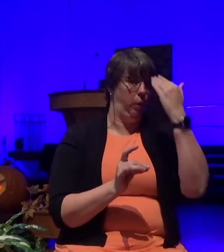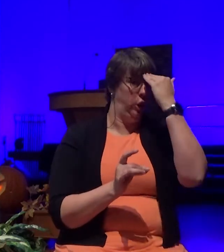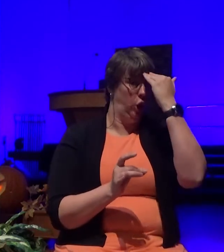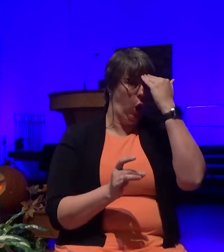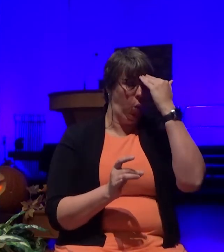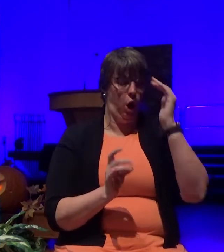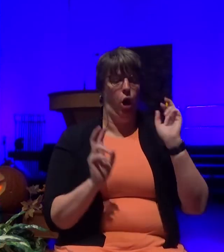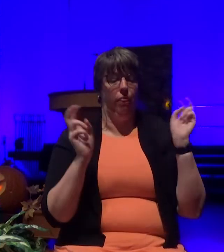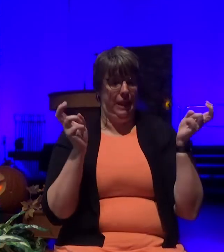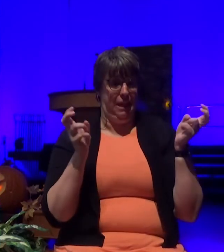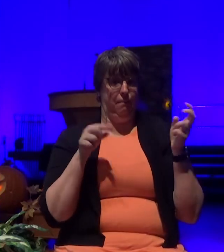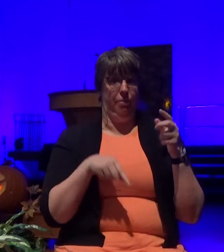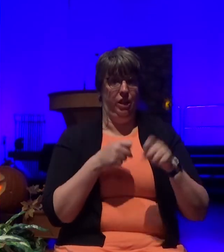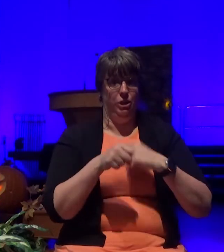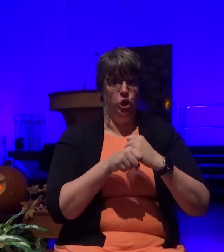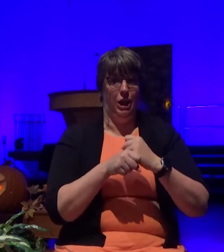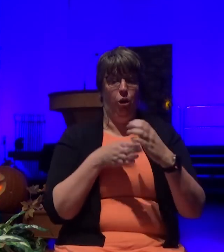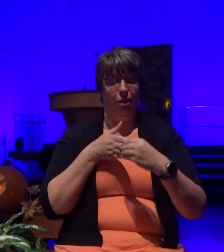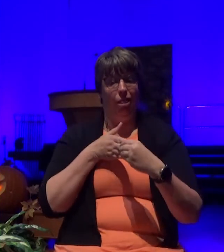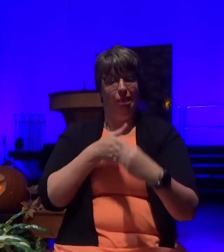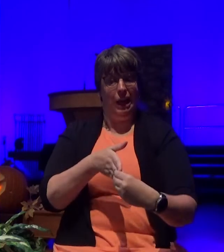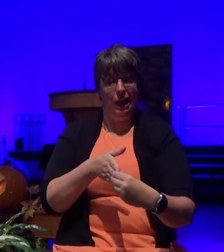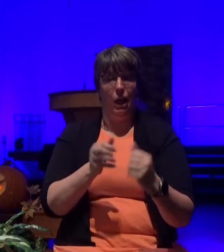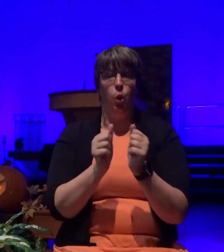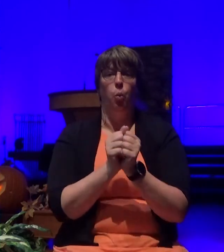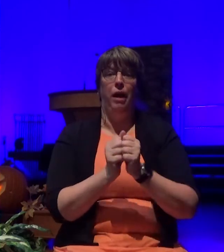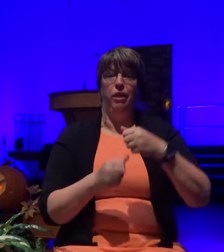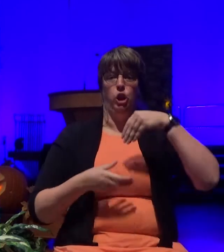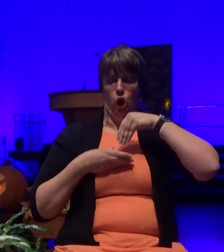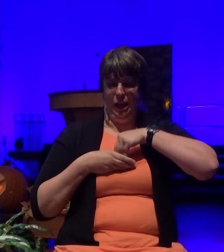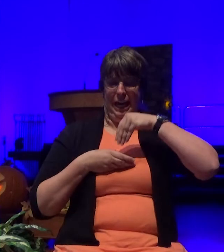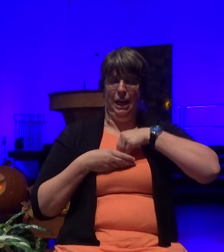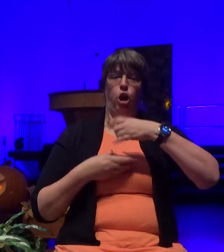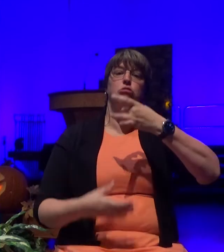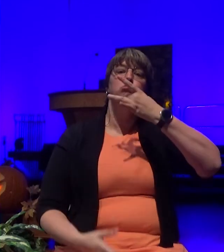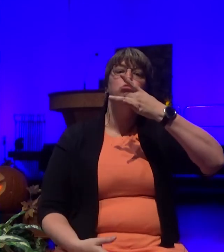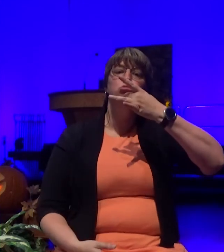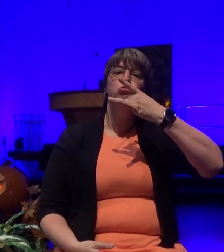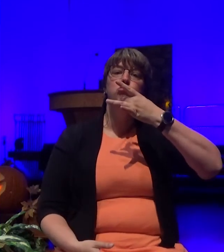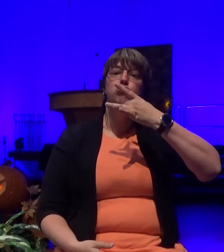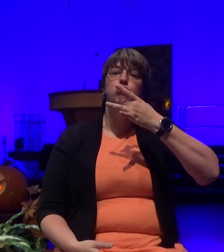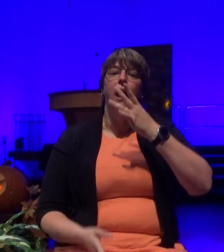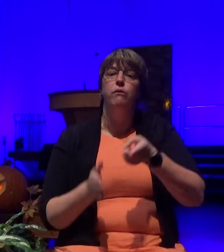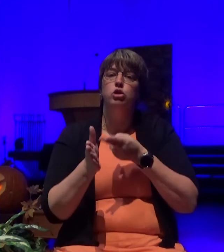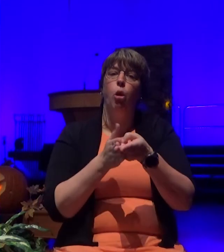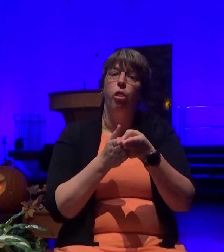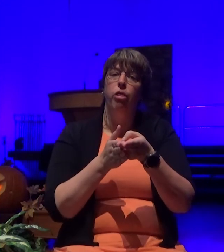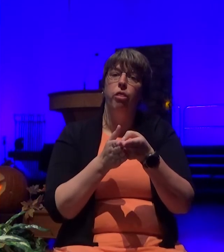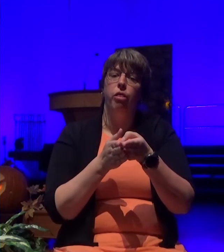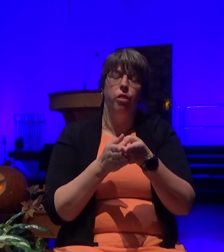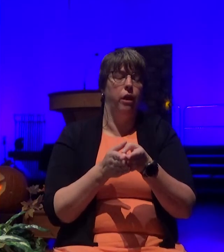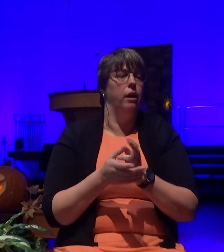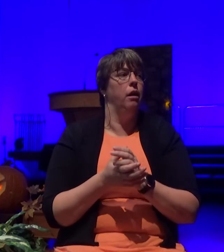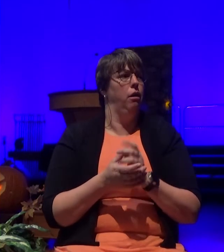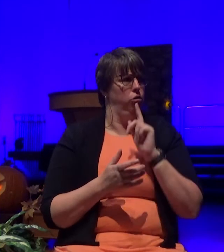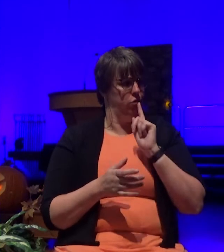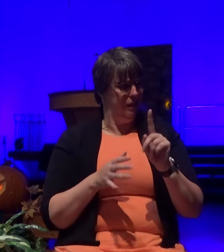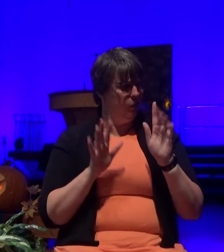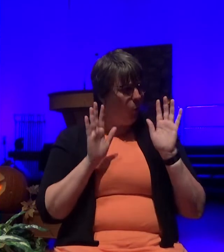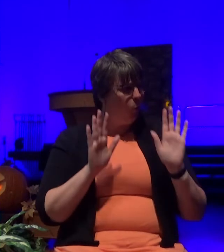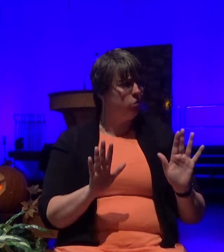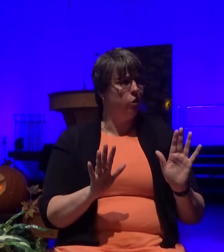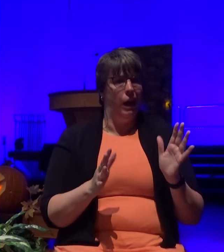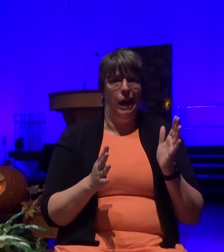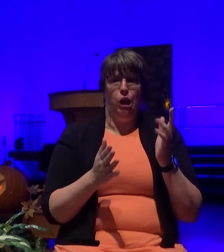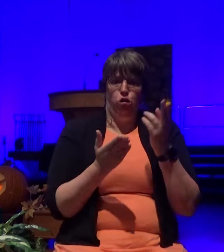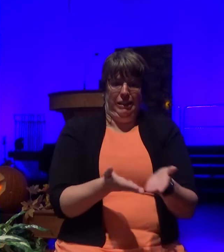with light, leading with your inner constellation of truth. And there's some wonderful resources online at our